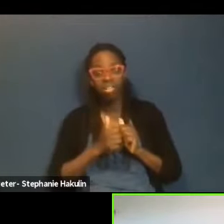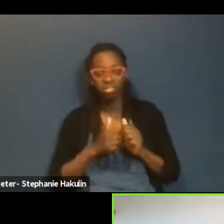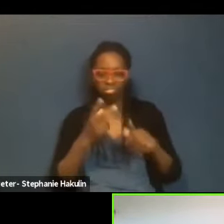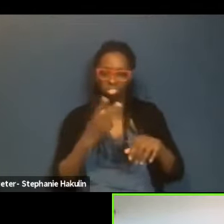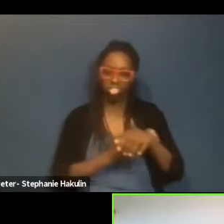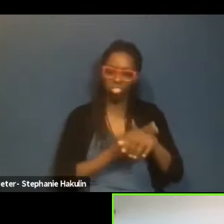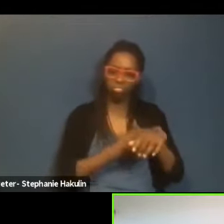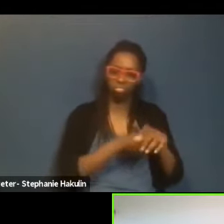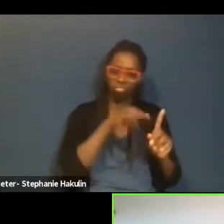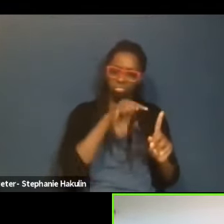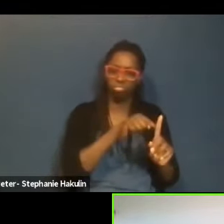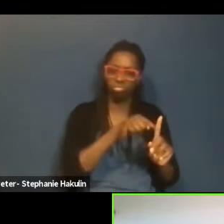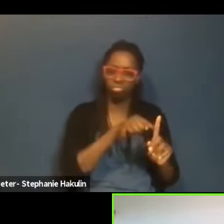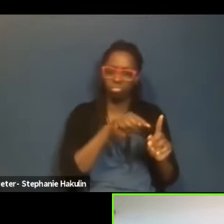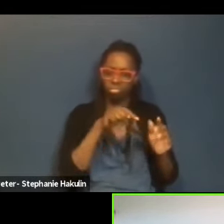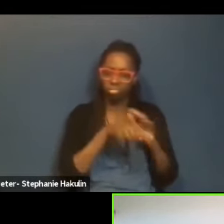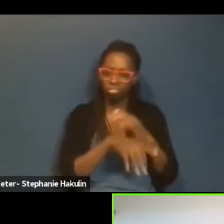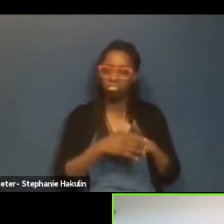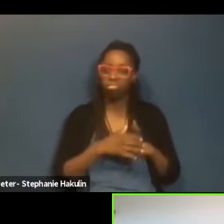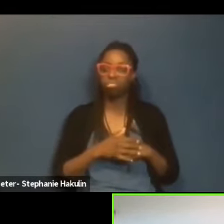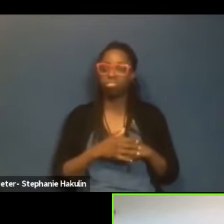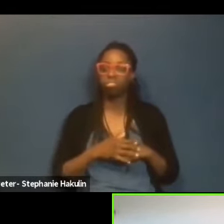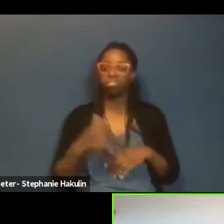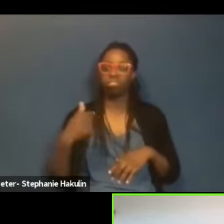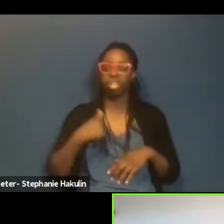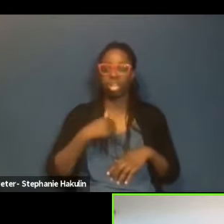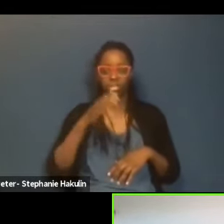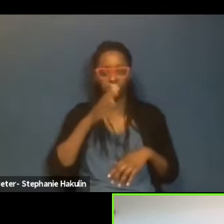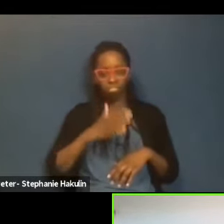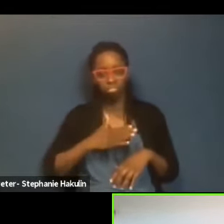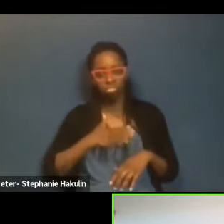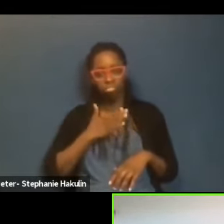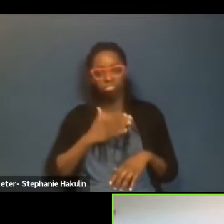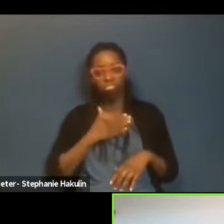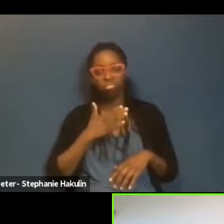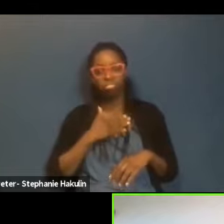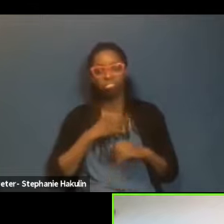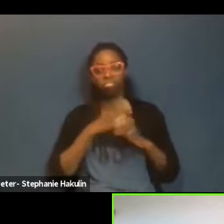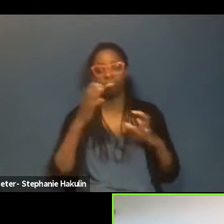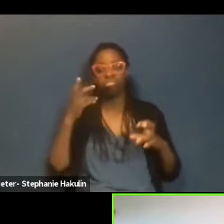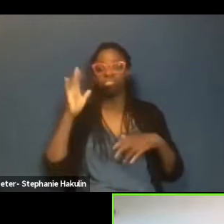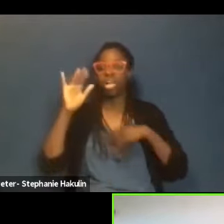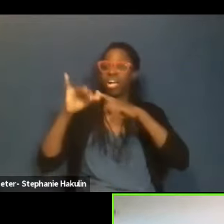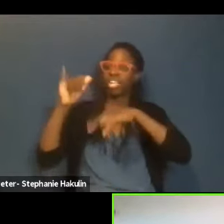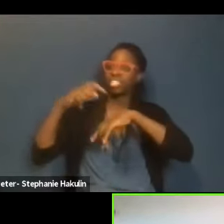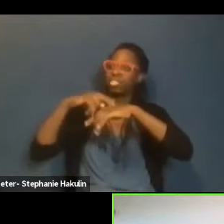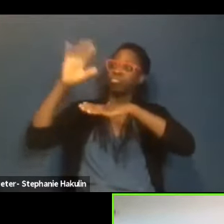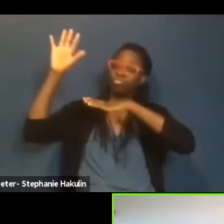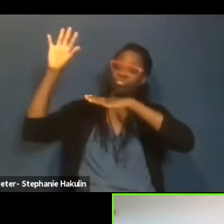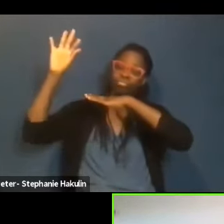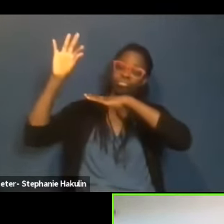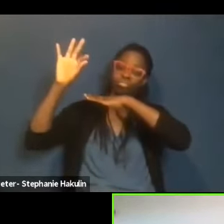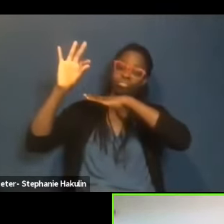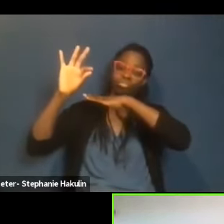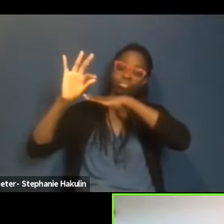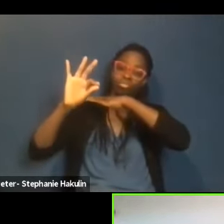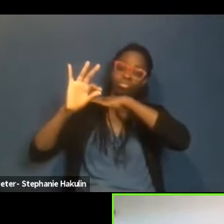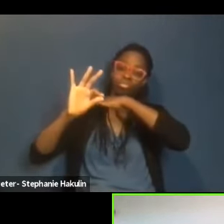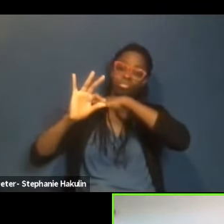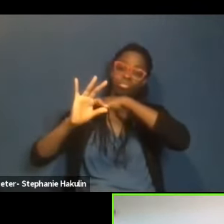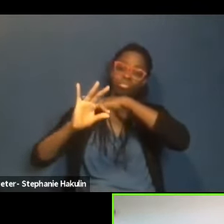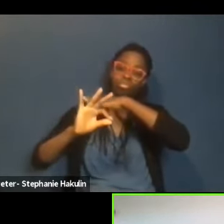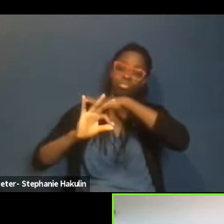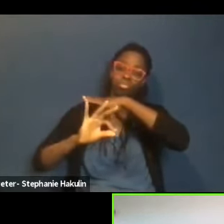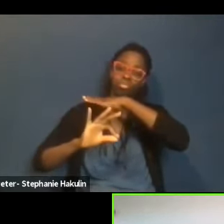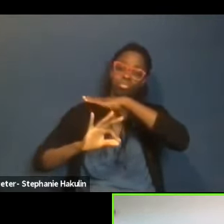glad when the sun goes down. I ain't all that sleepy, but I